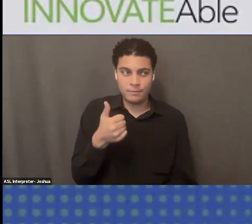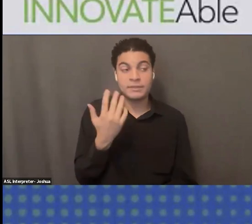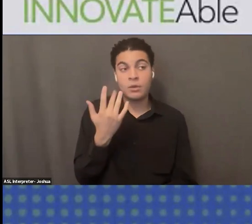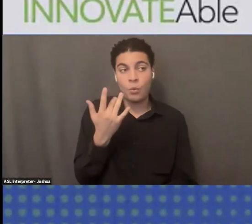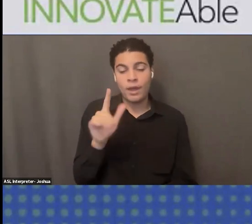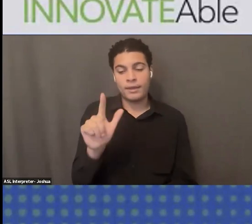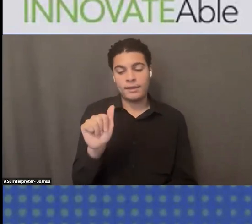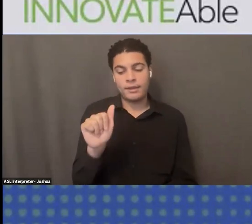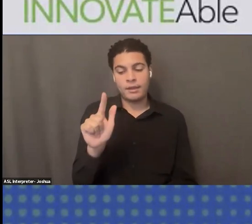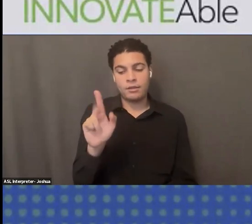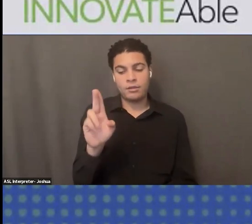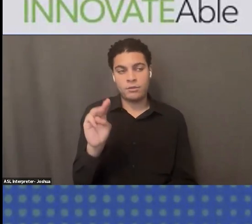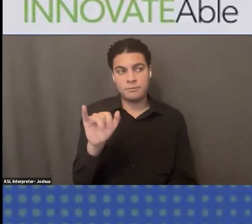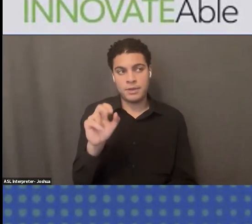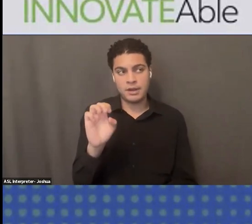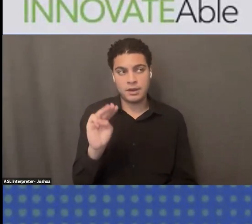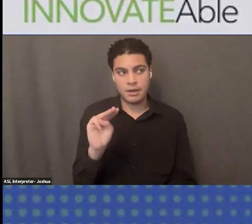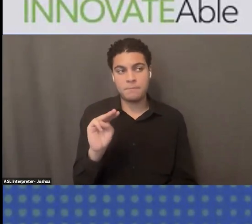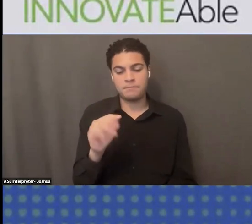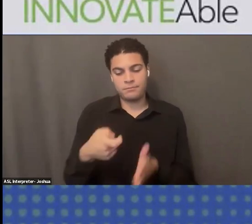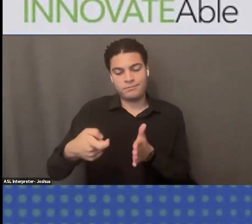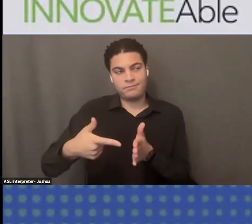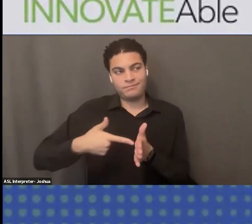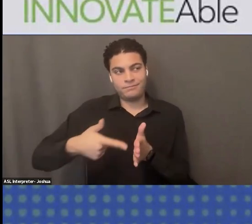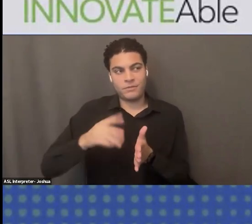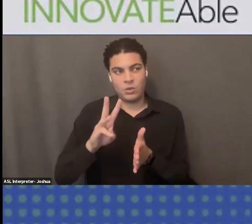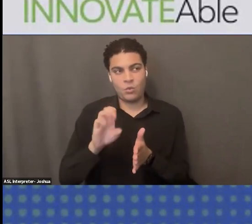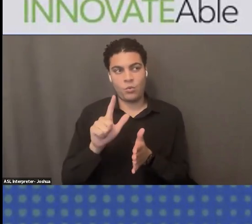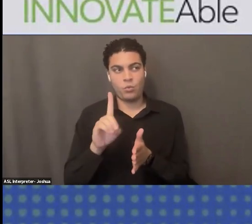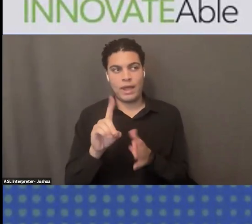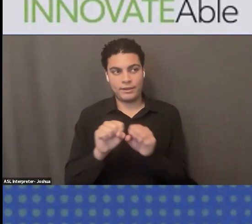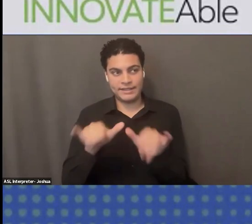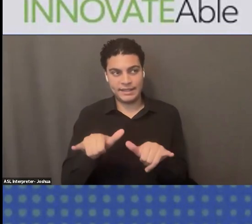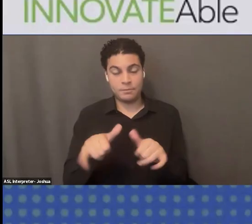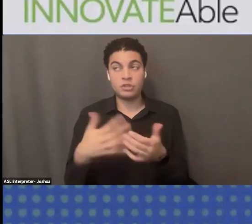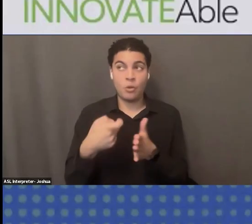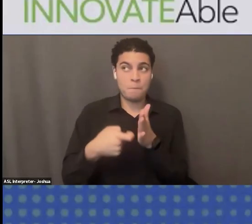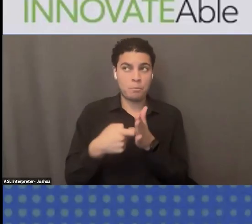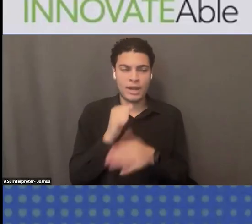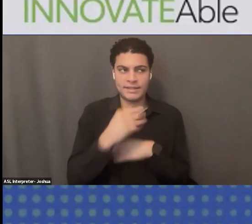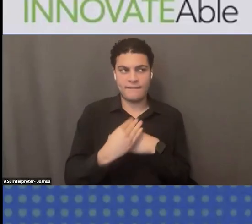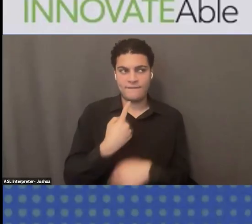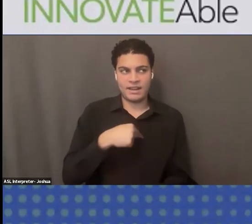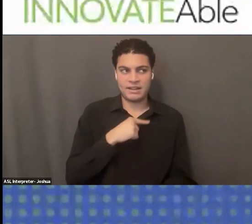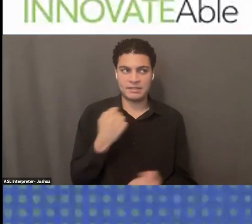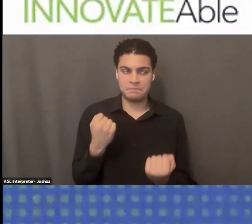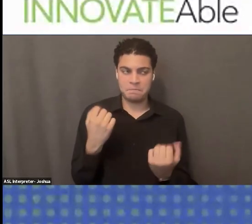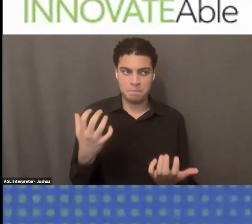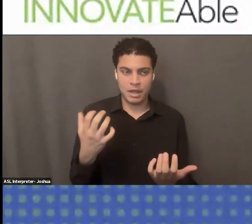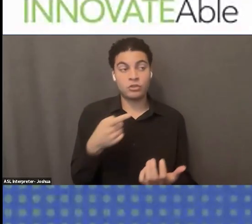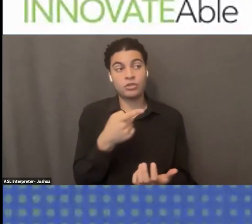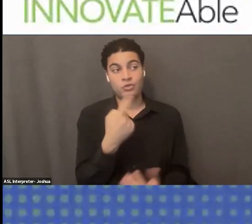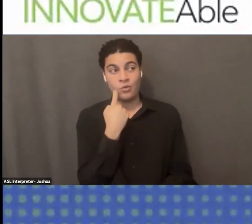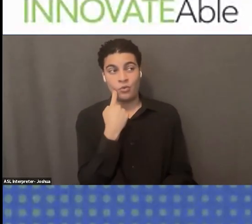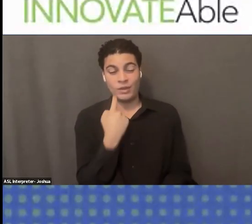welded system. So price hasn't really affected us. I heard you ask a tariff question earlier, and we